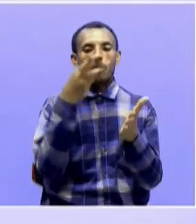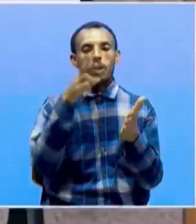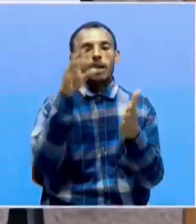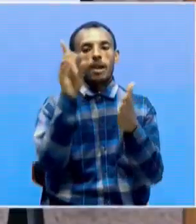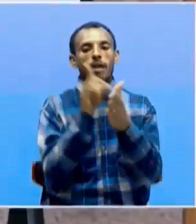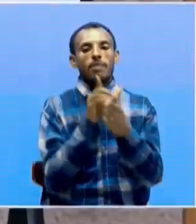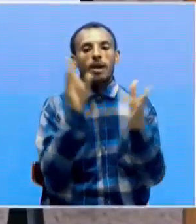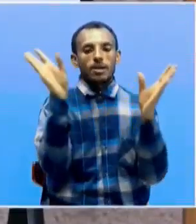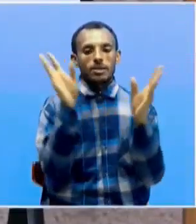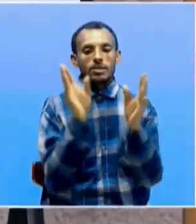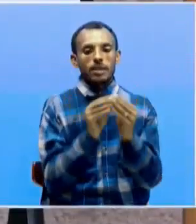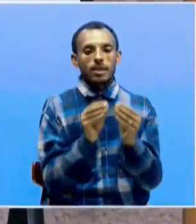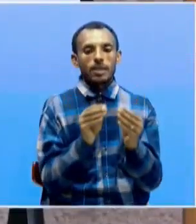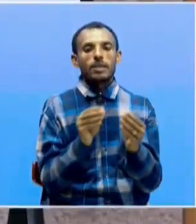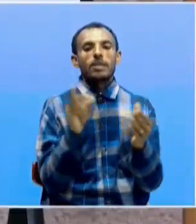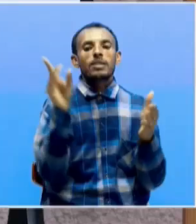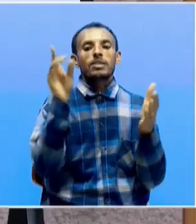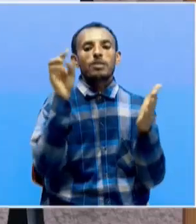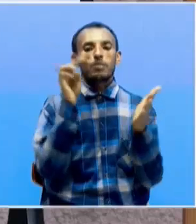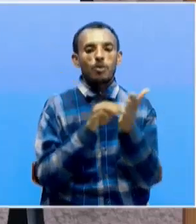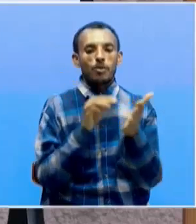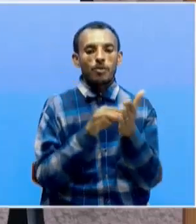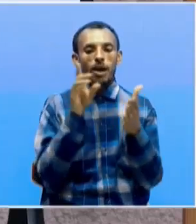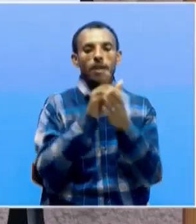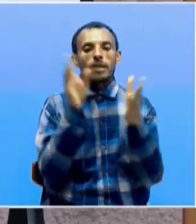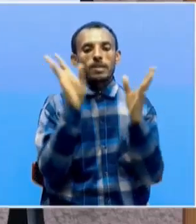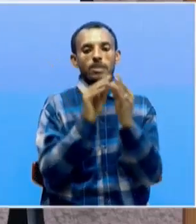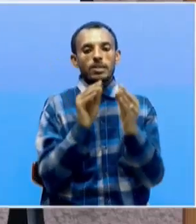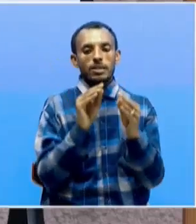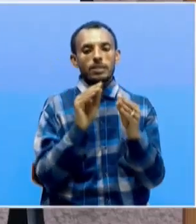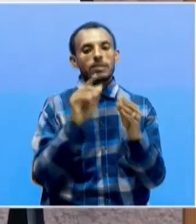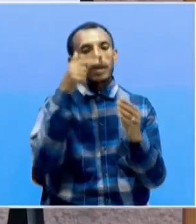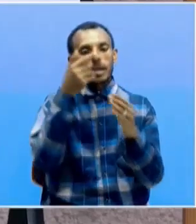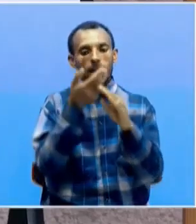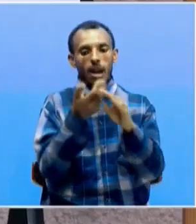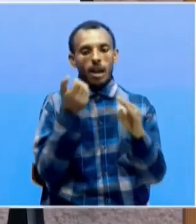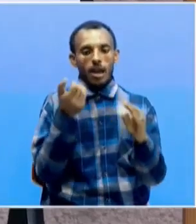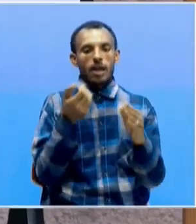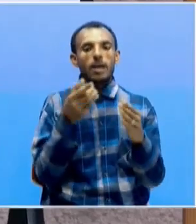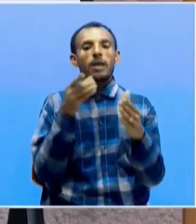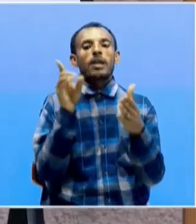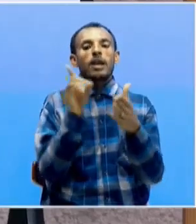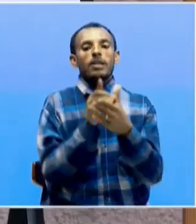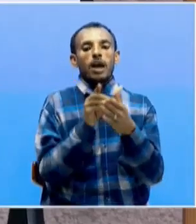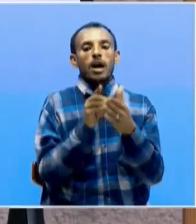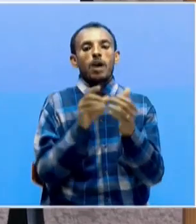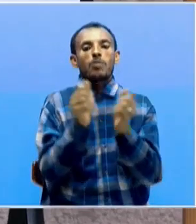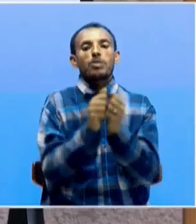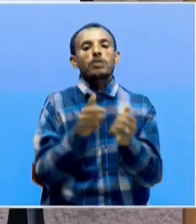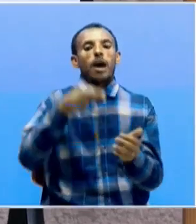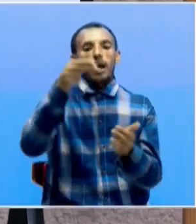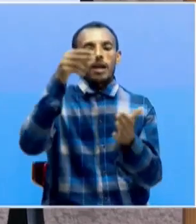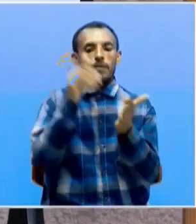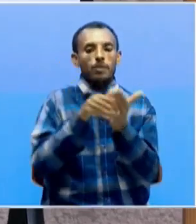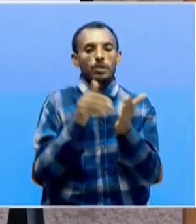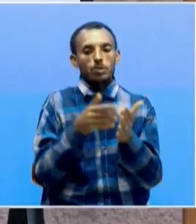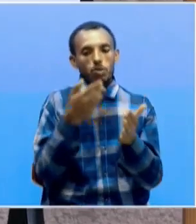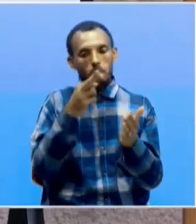The mode of data set, as said earlier, is a data with higher frequency or greater number of